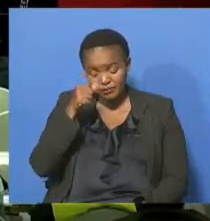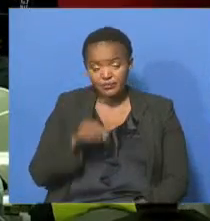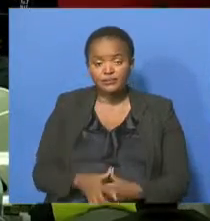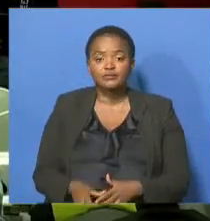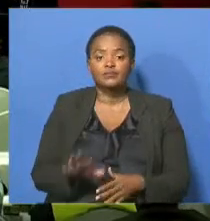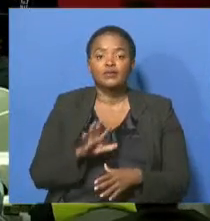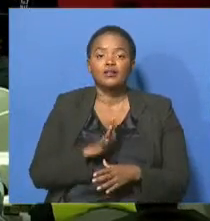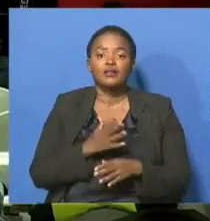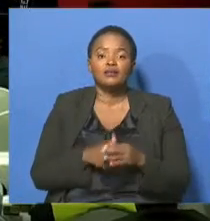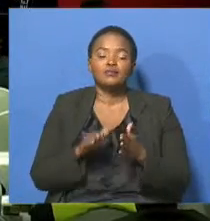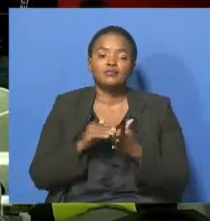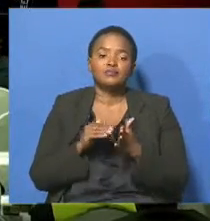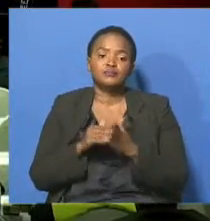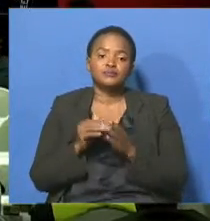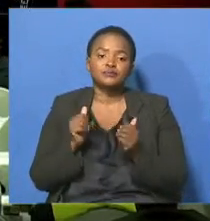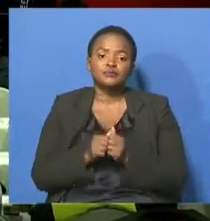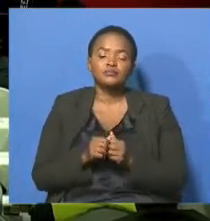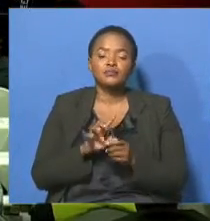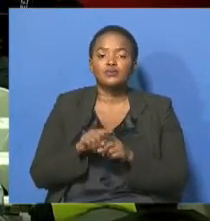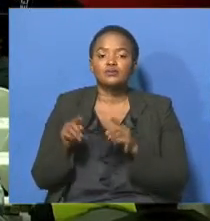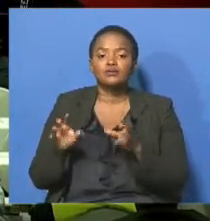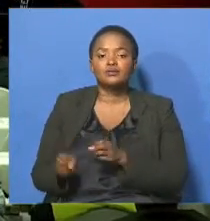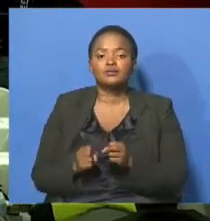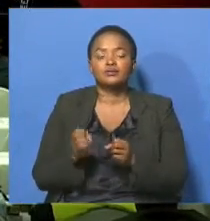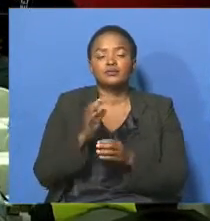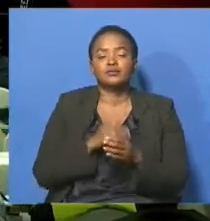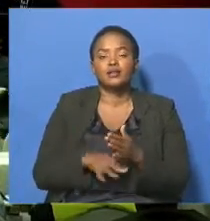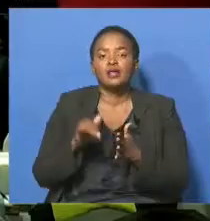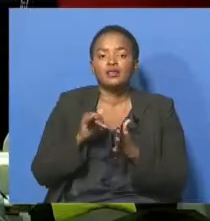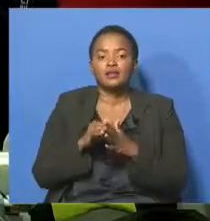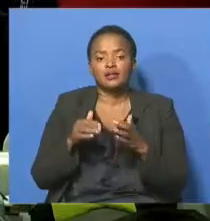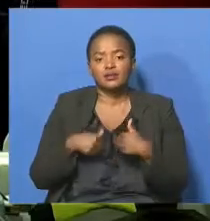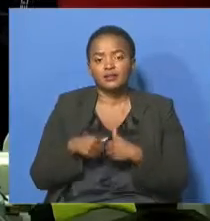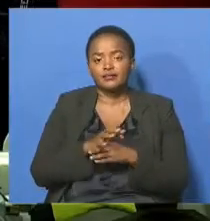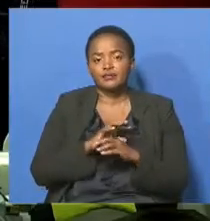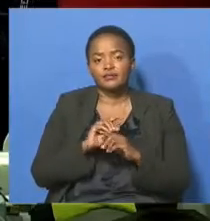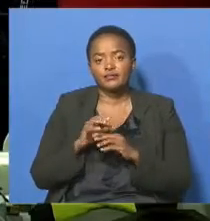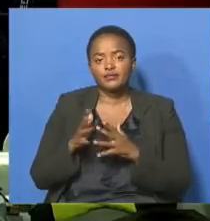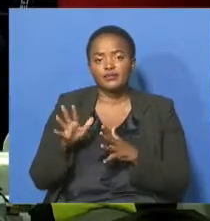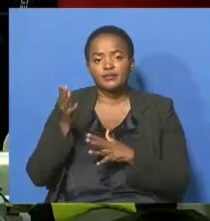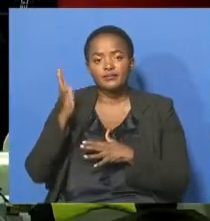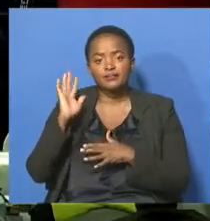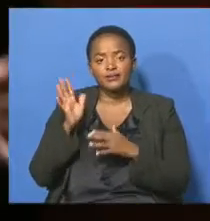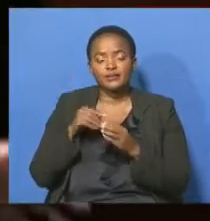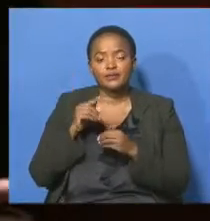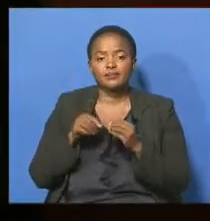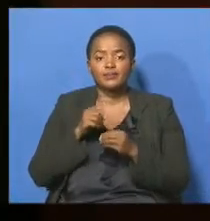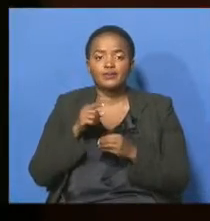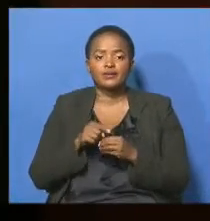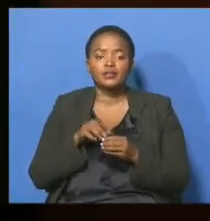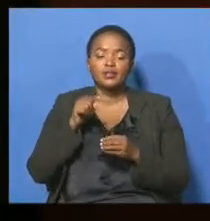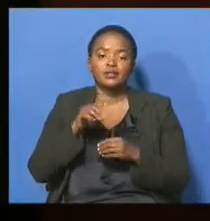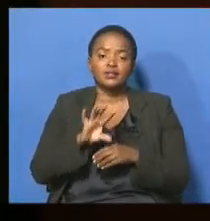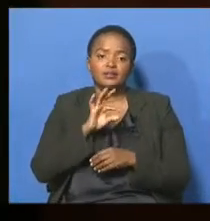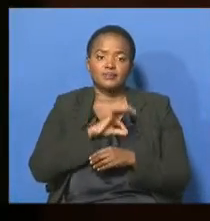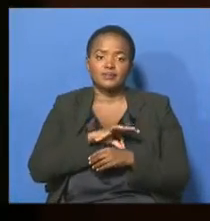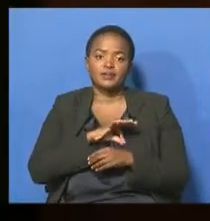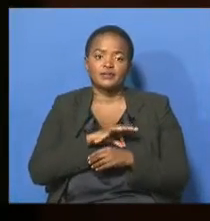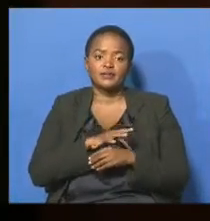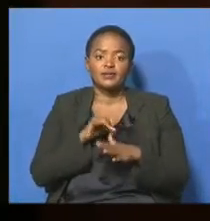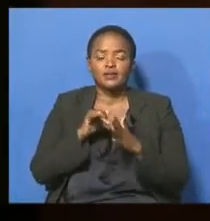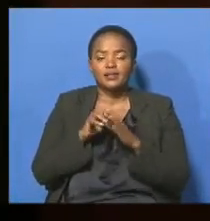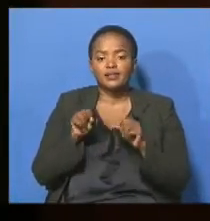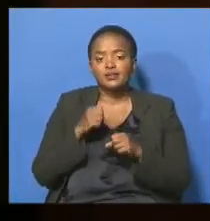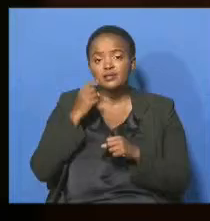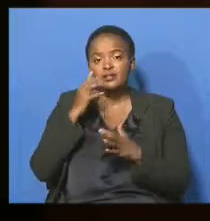Then the interagency approach, I had already spoken about that. Briefly, these are the benefits, as you can